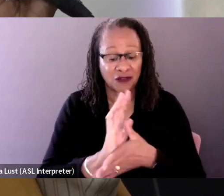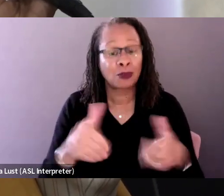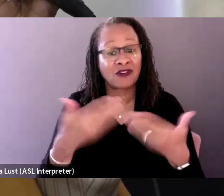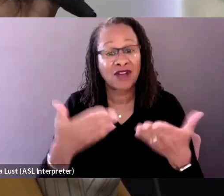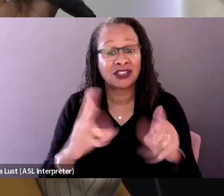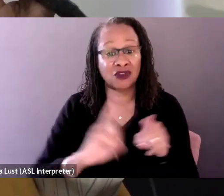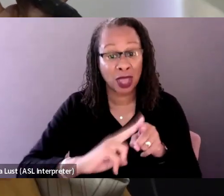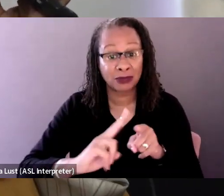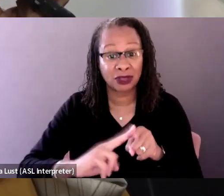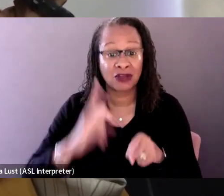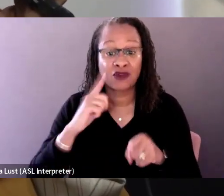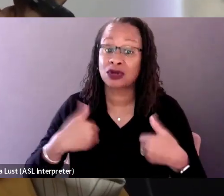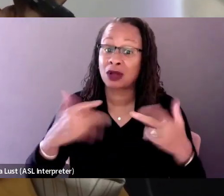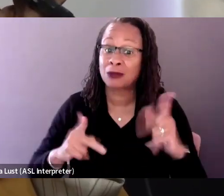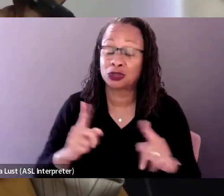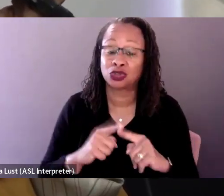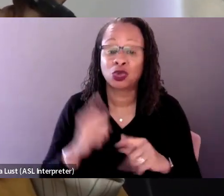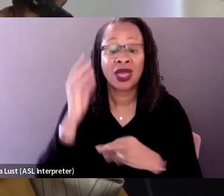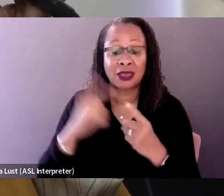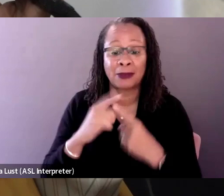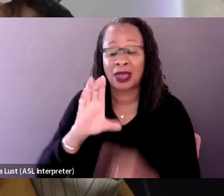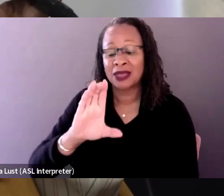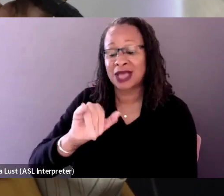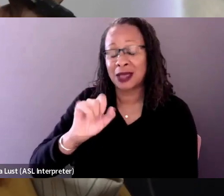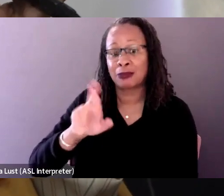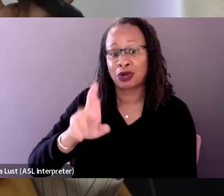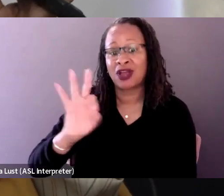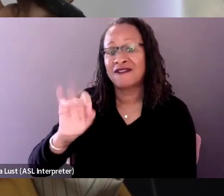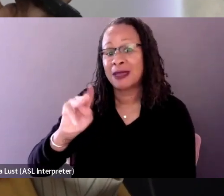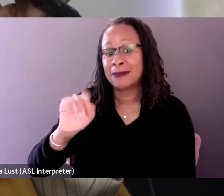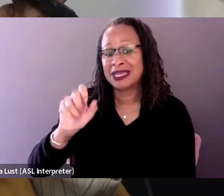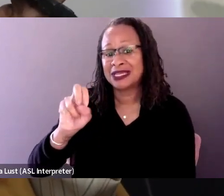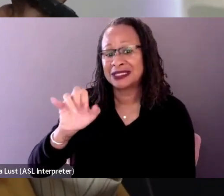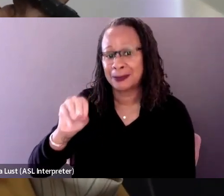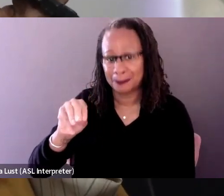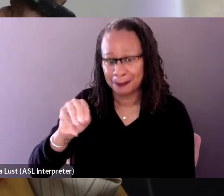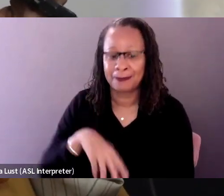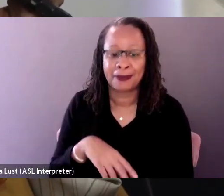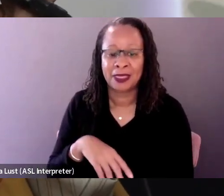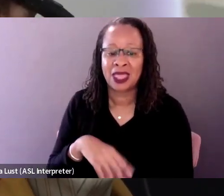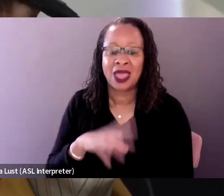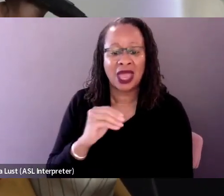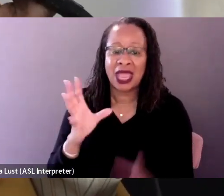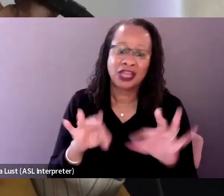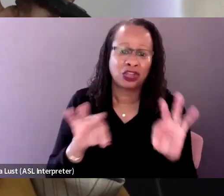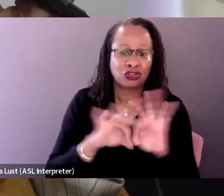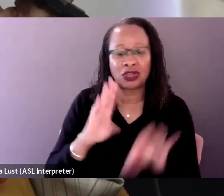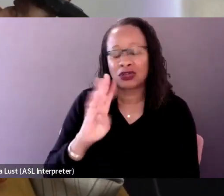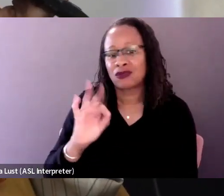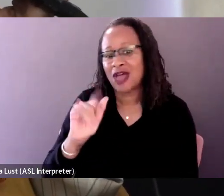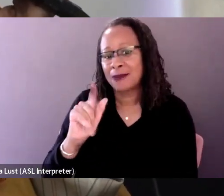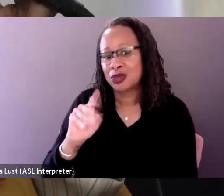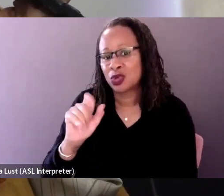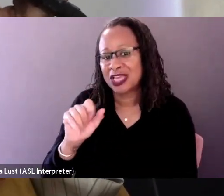younger folks to think about cyberfeminism, think about, cyber doulas and critical fabulation and the coded